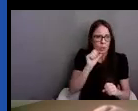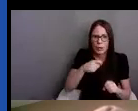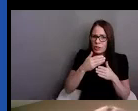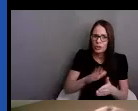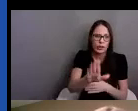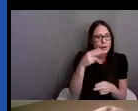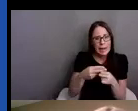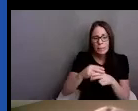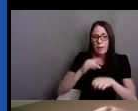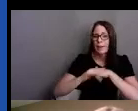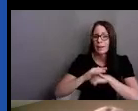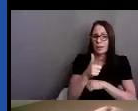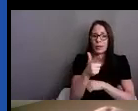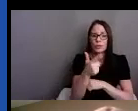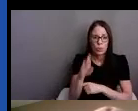24/7. That number is